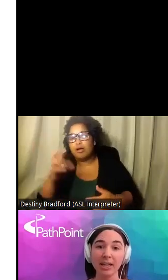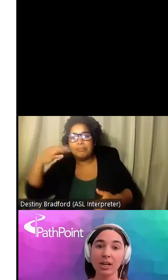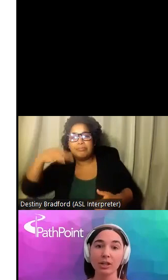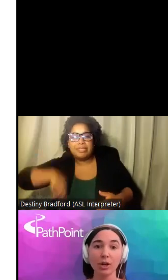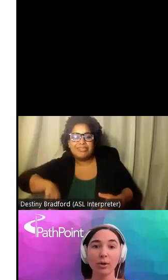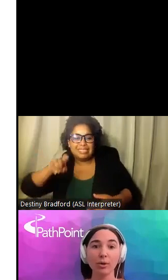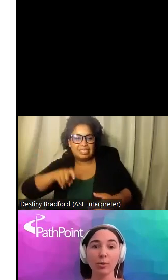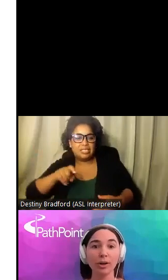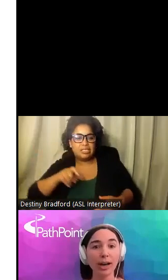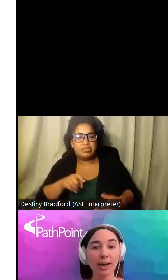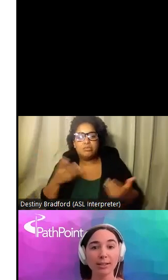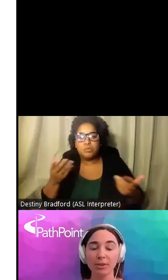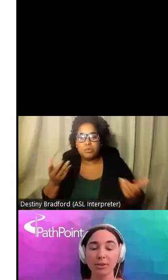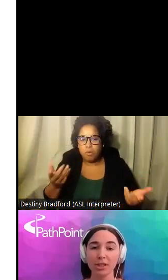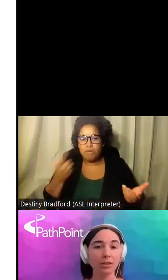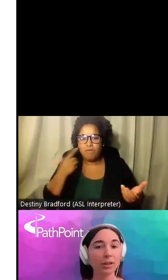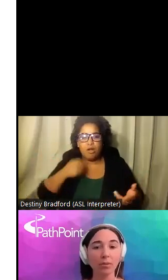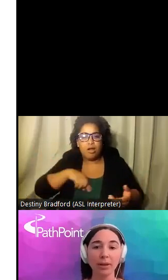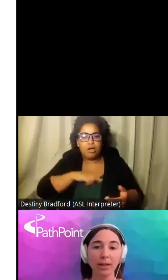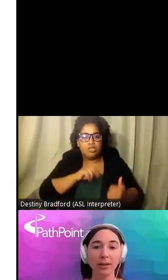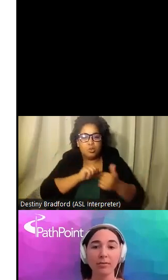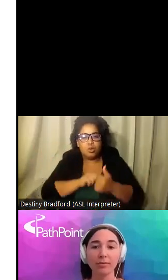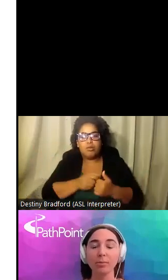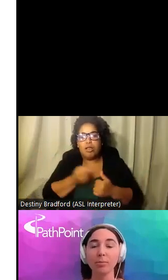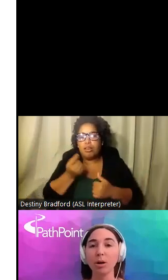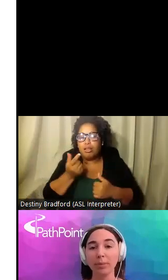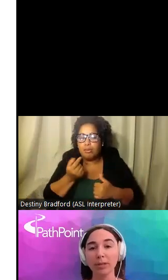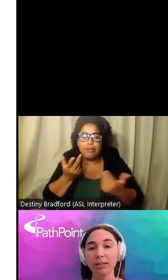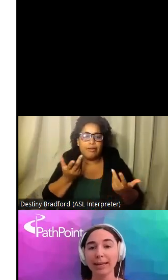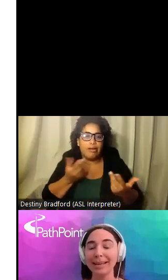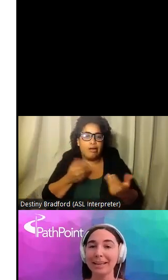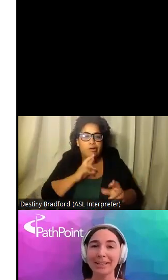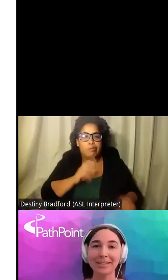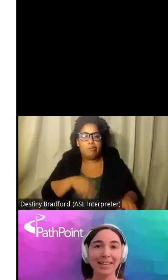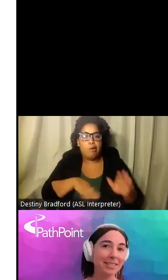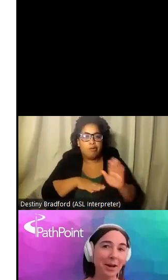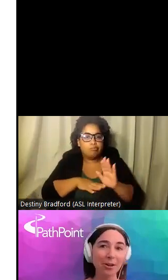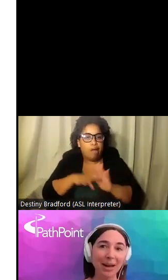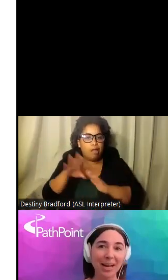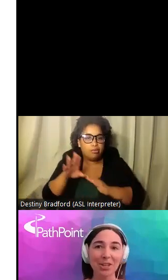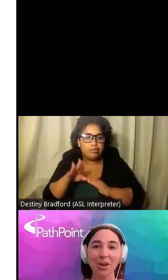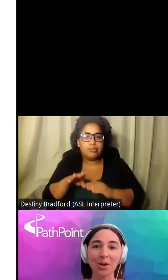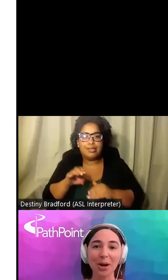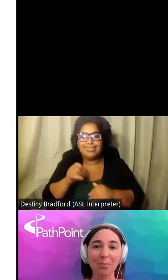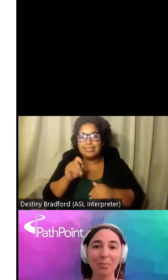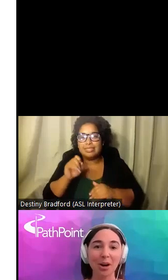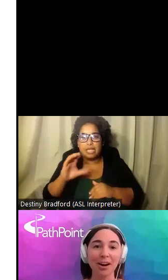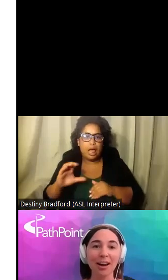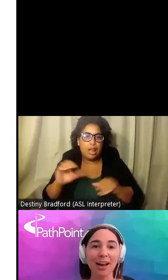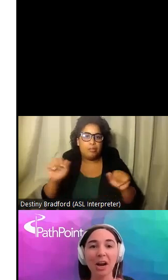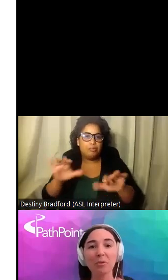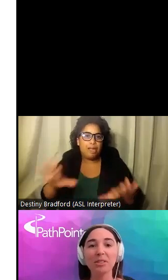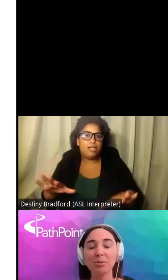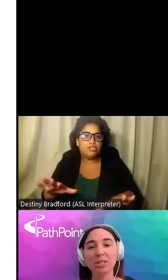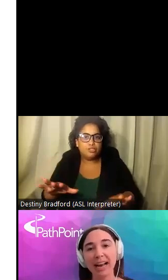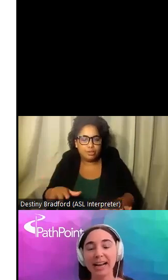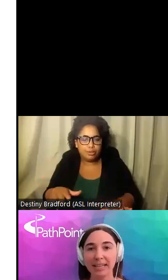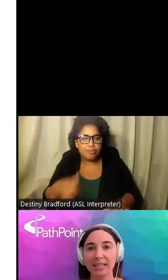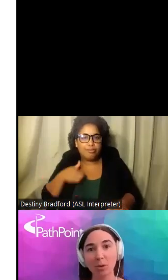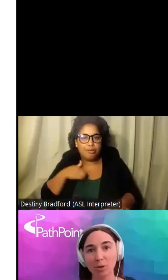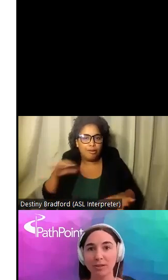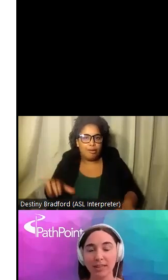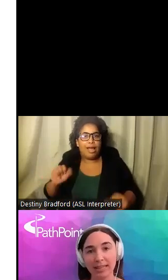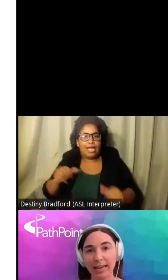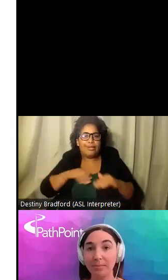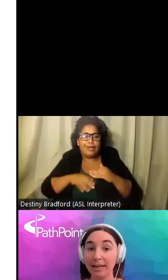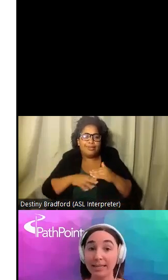needs. So for us, with just a little bit of report building and Excel magic on my part, I was able to